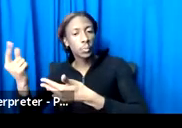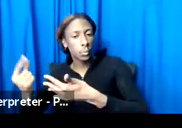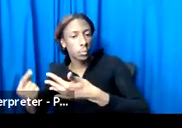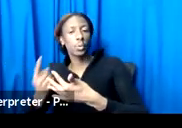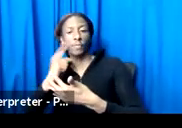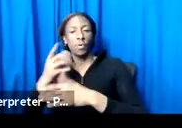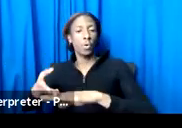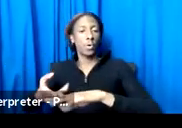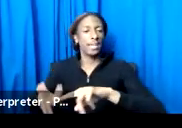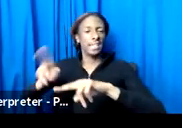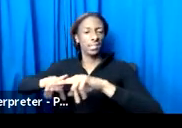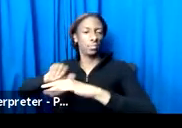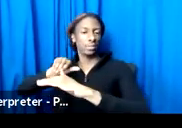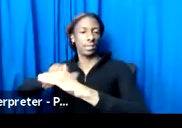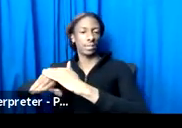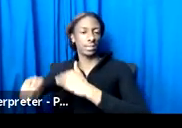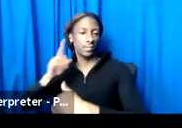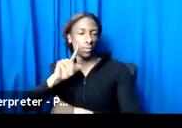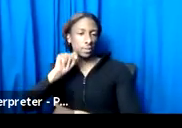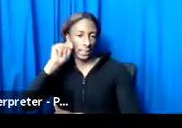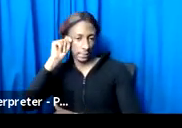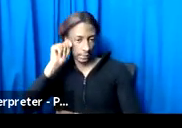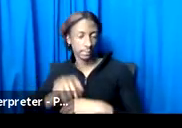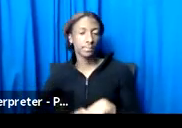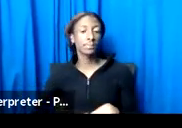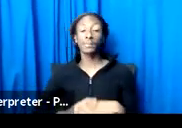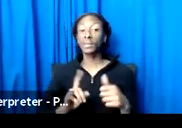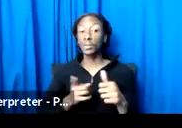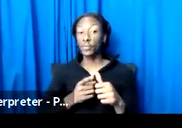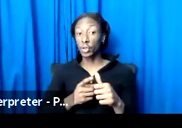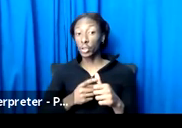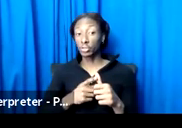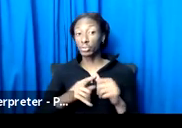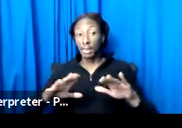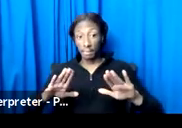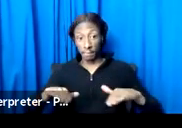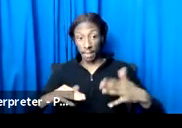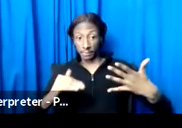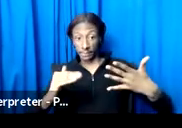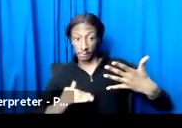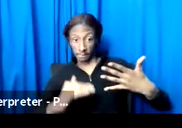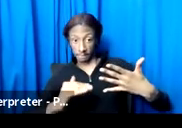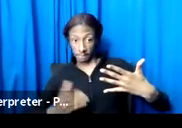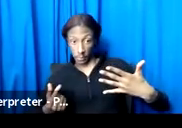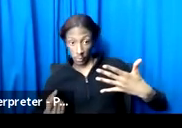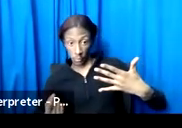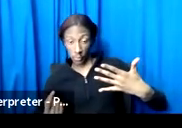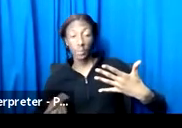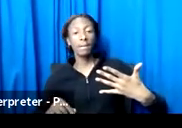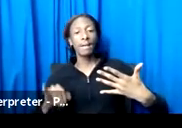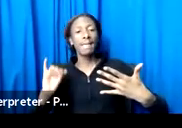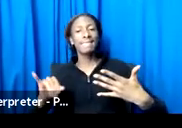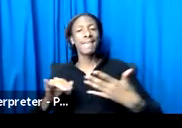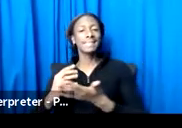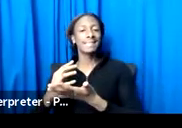access for adolescents. First, the bottom step of this figure on the bottom of the slide is the leveraging